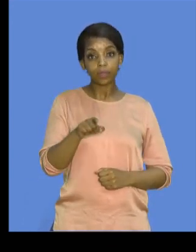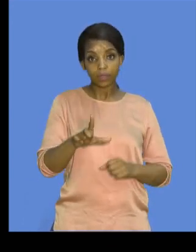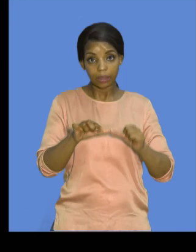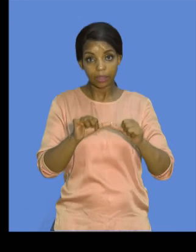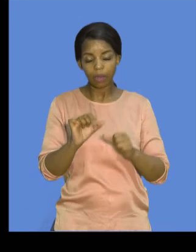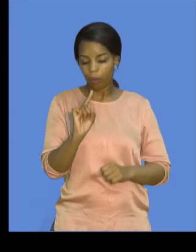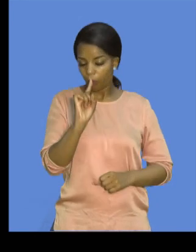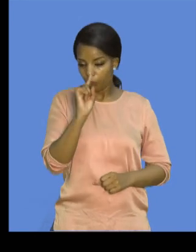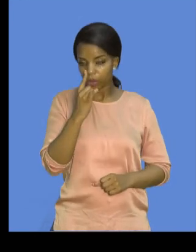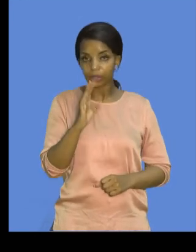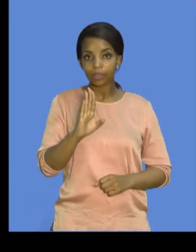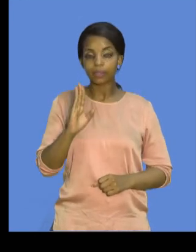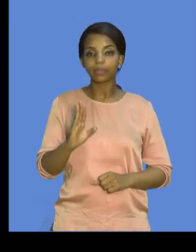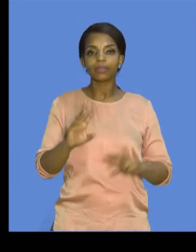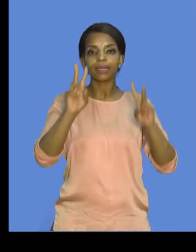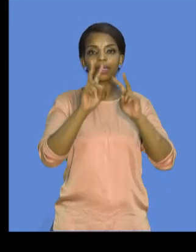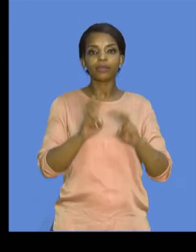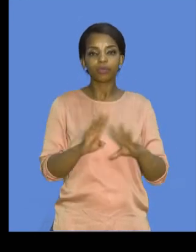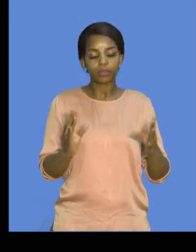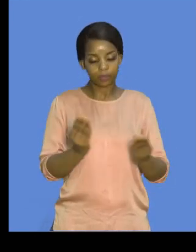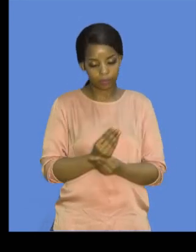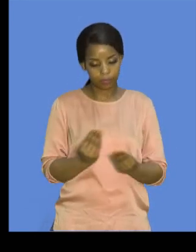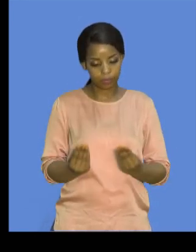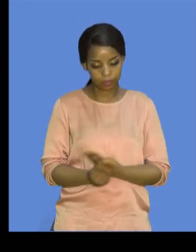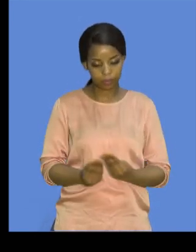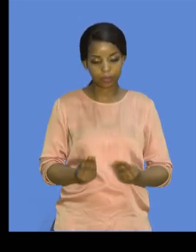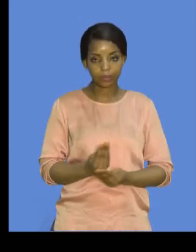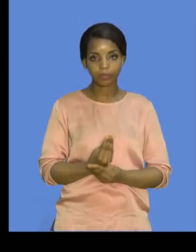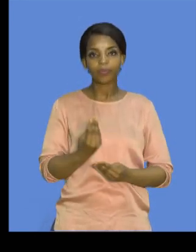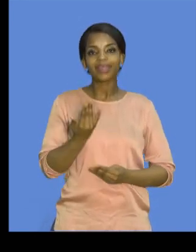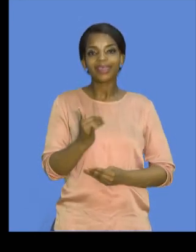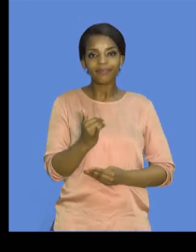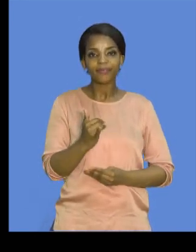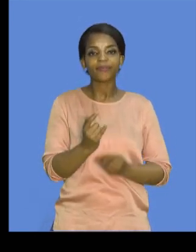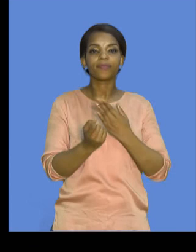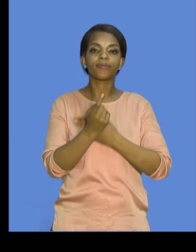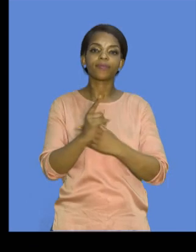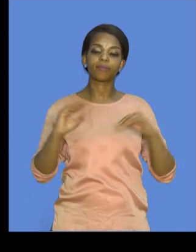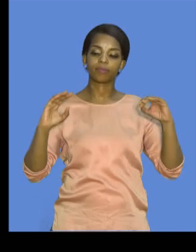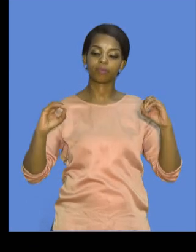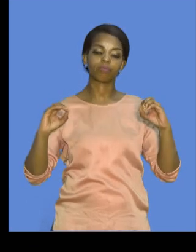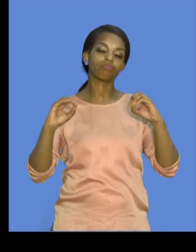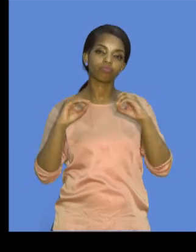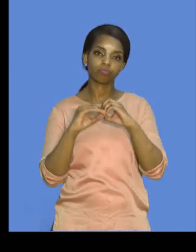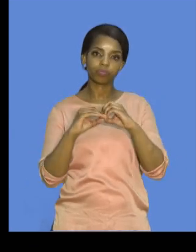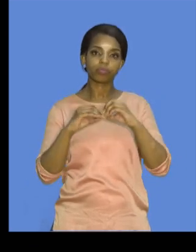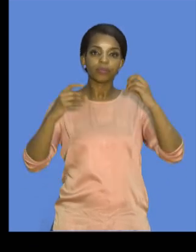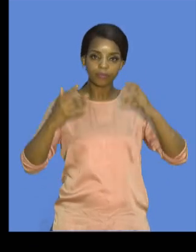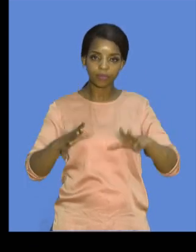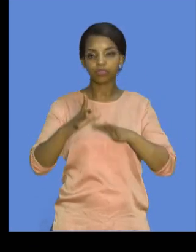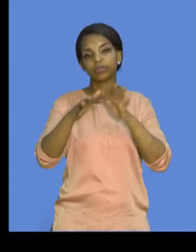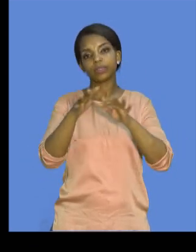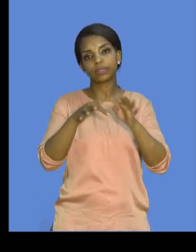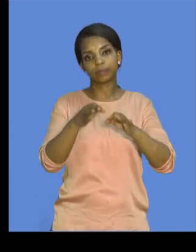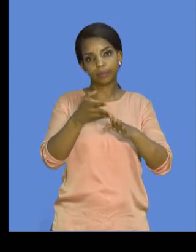it's only the electrons that are transferred when there is contact during any physical process, as explained by the